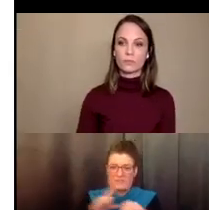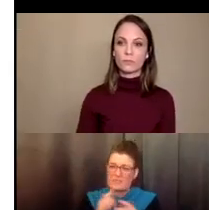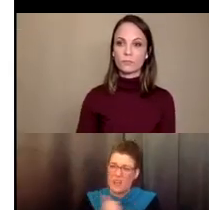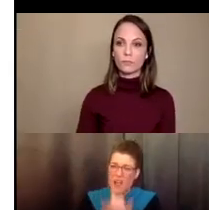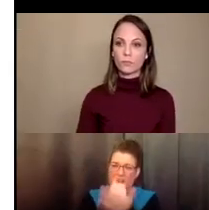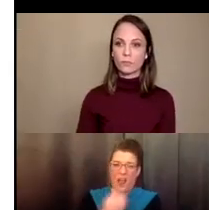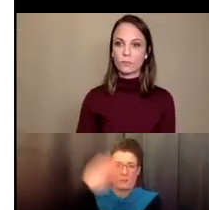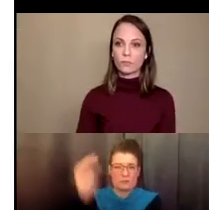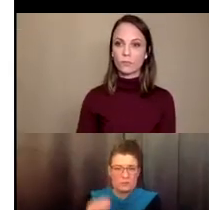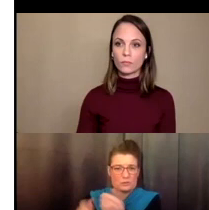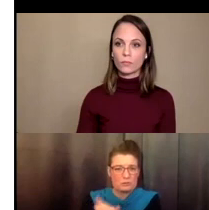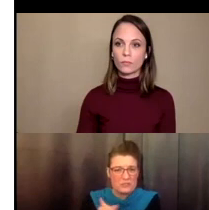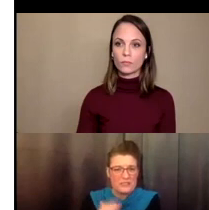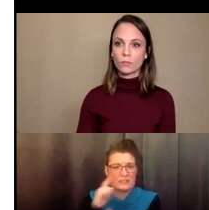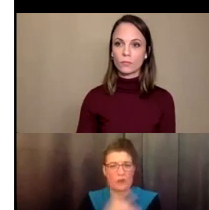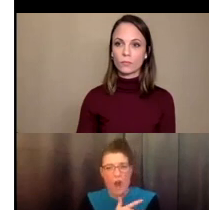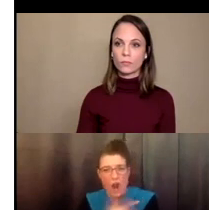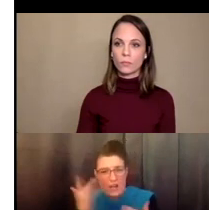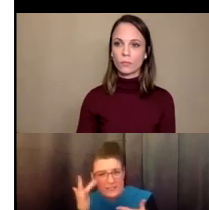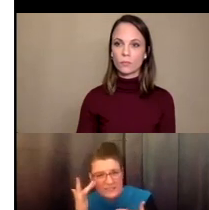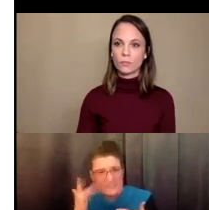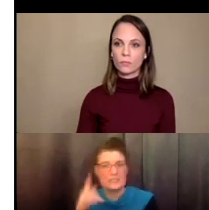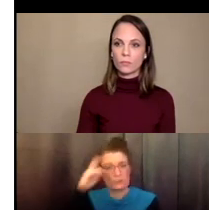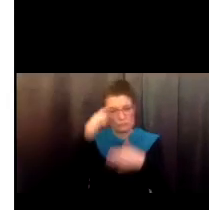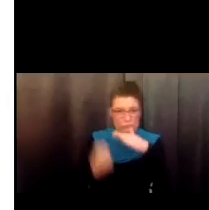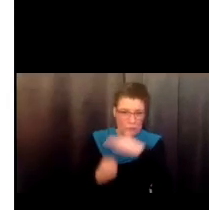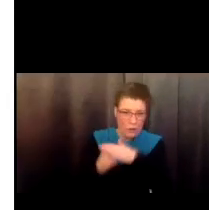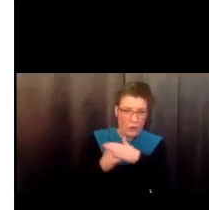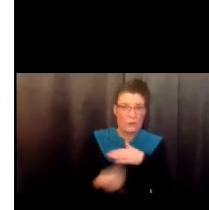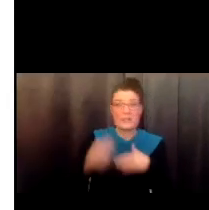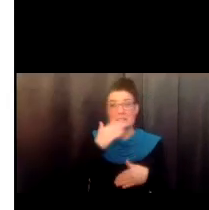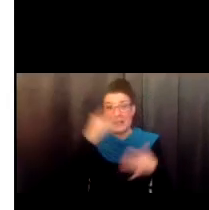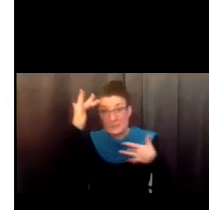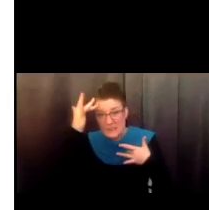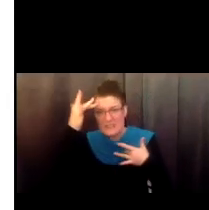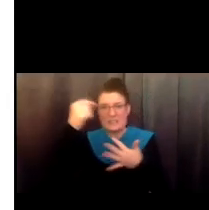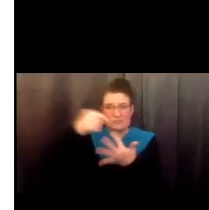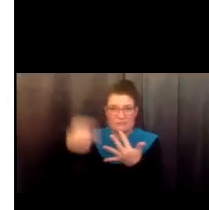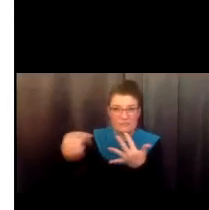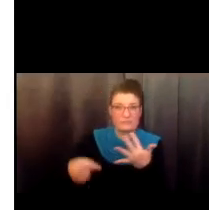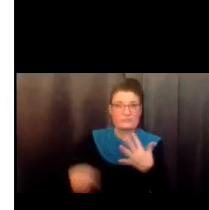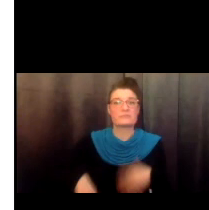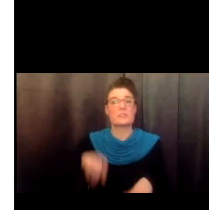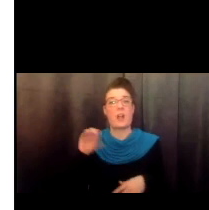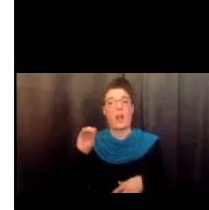stroke, diabetes, obesity, depression, osteoporosis, and some cancers.